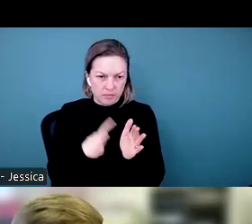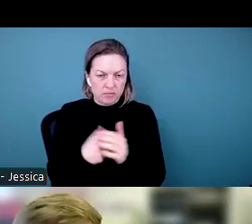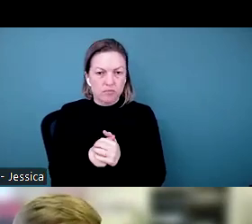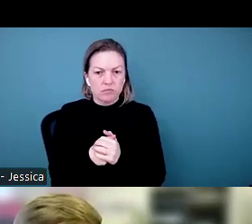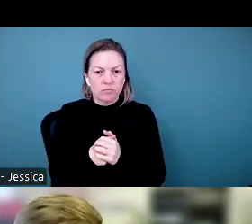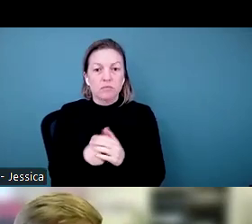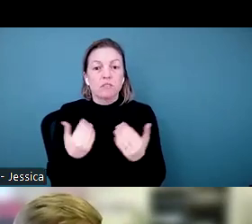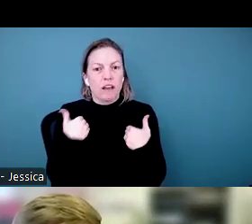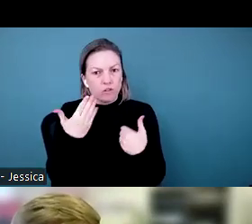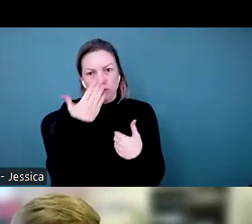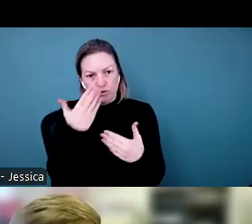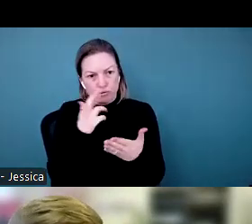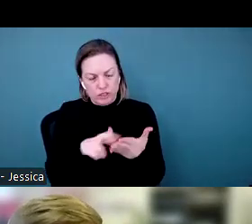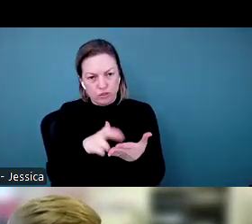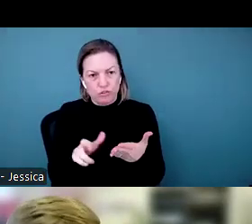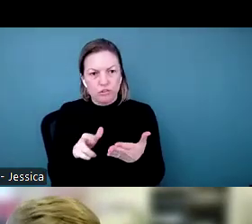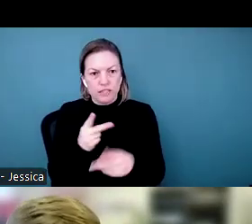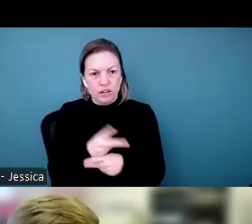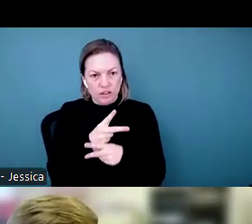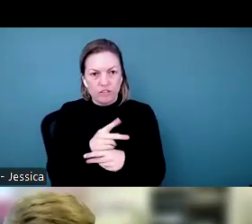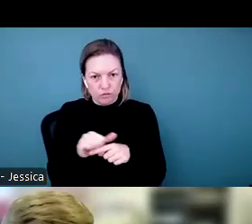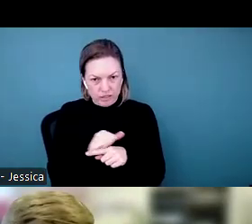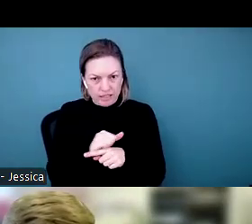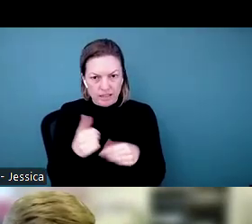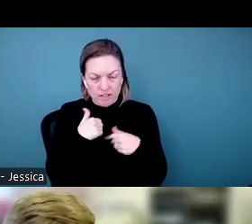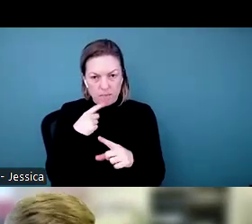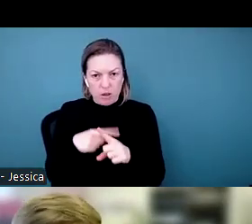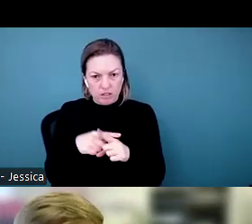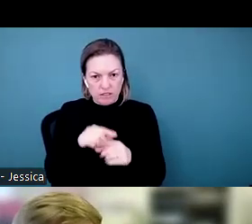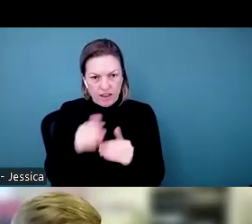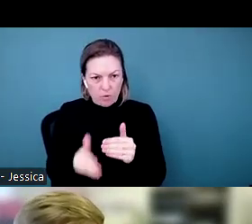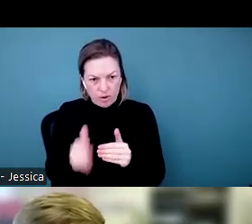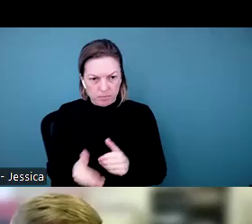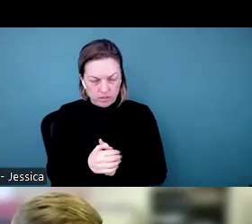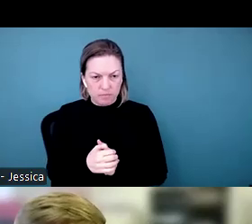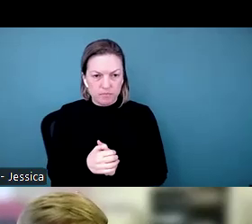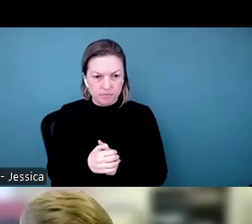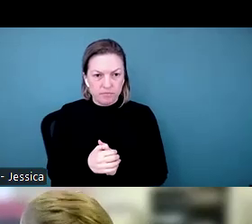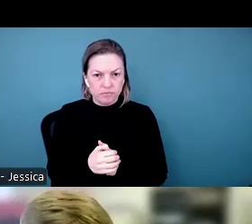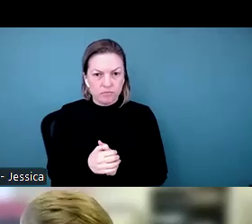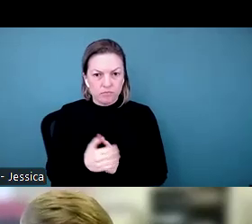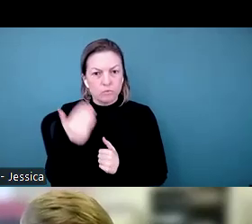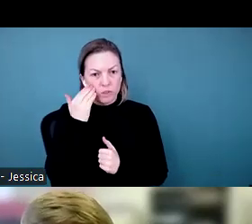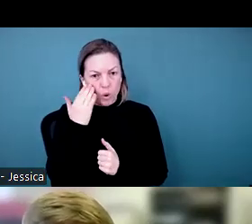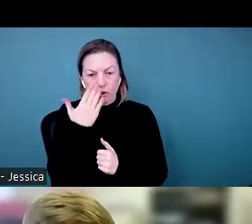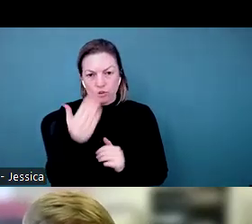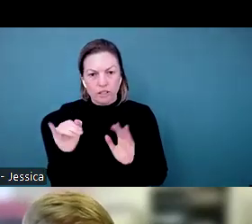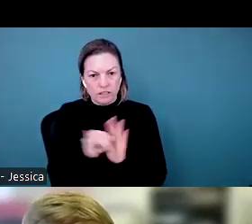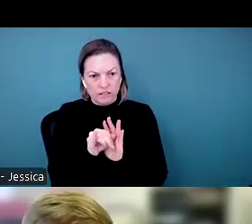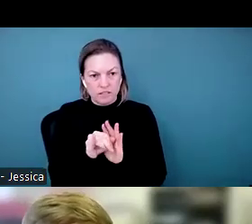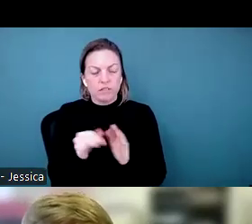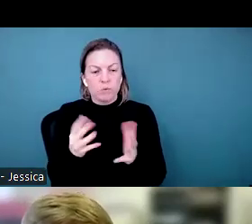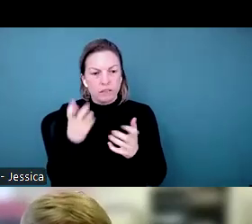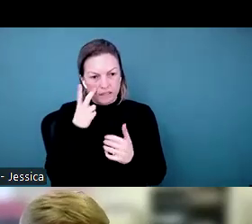good research that caregiver training has positive outcomes. So we know that this is a good idea, and we would like to see if